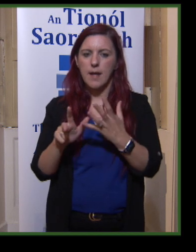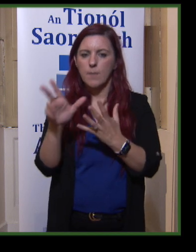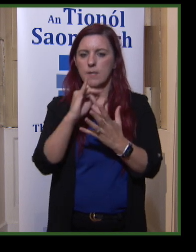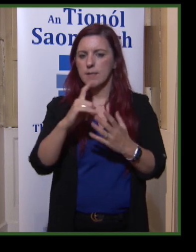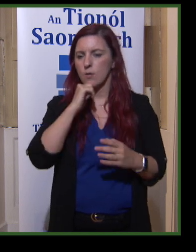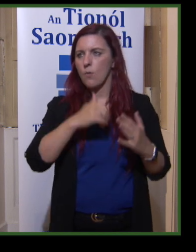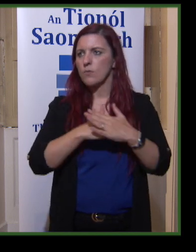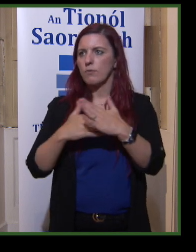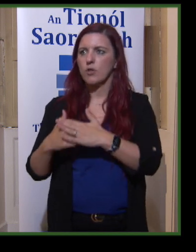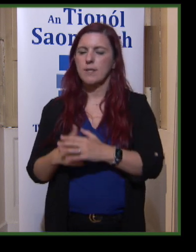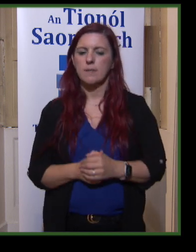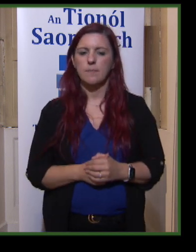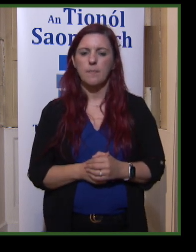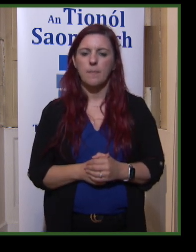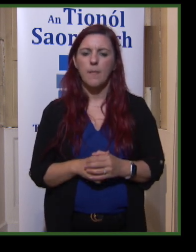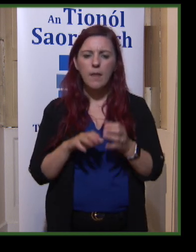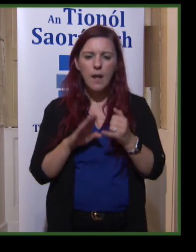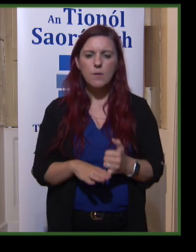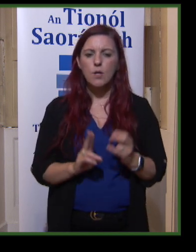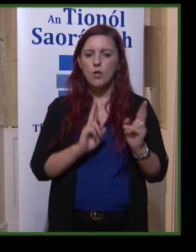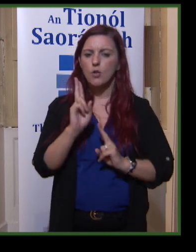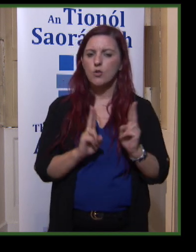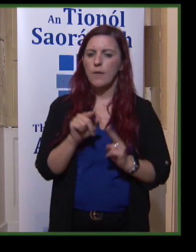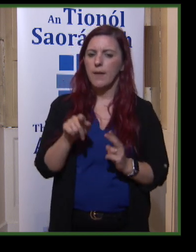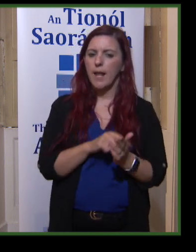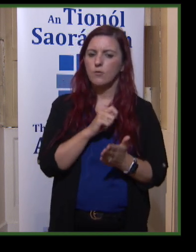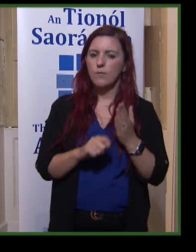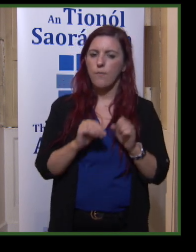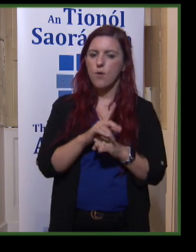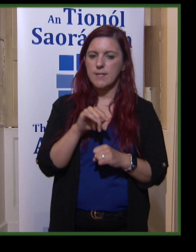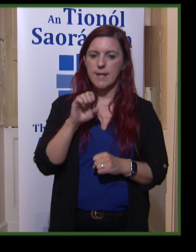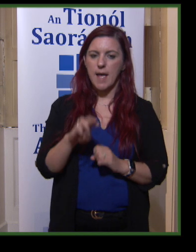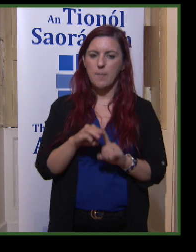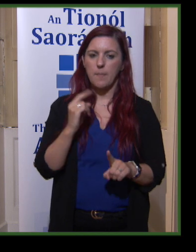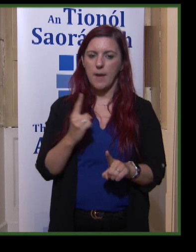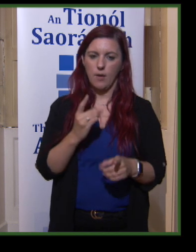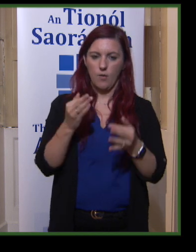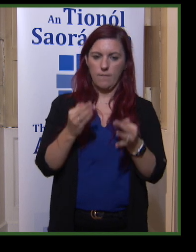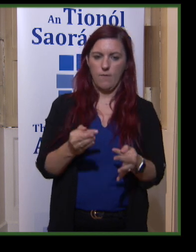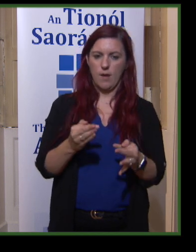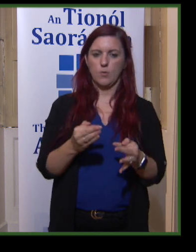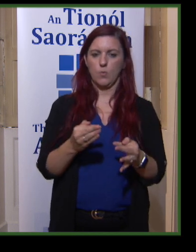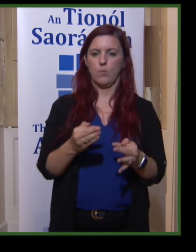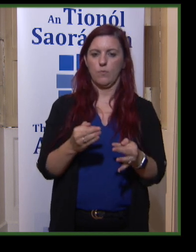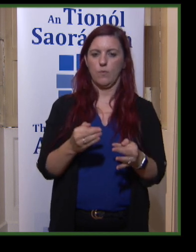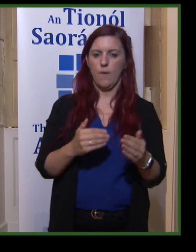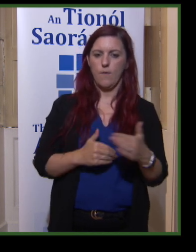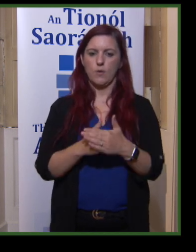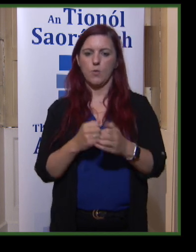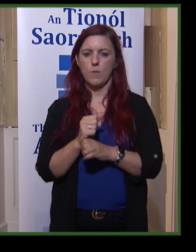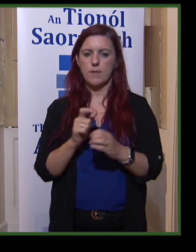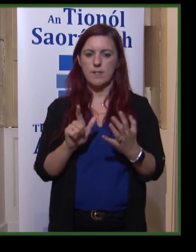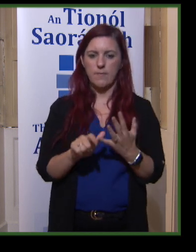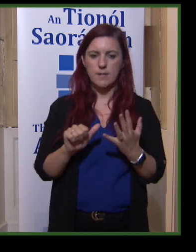no restrictions. And finally, should the electorate for directly elected mayor be confined to 76%